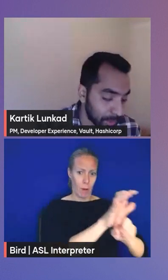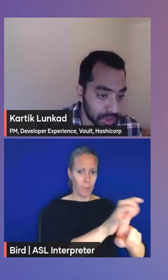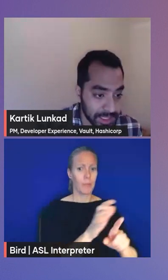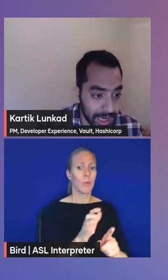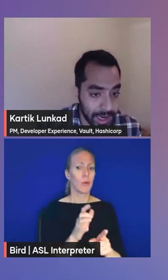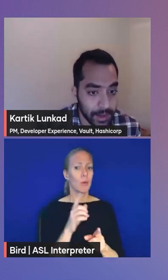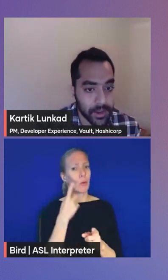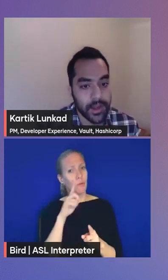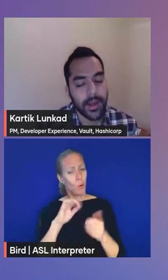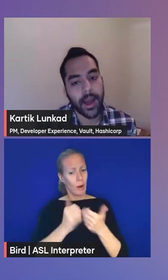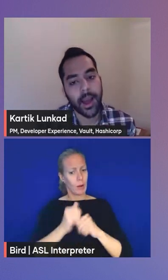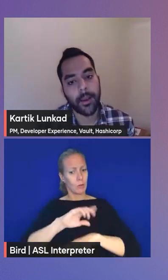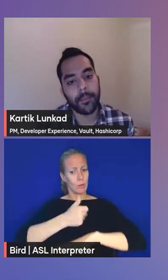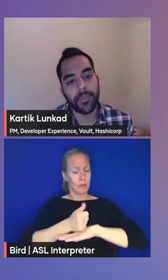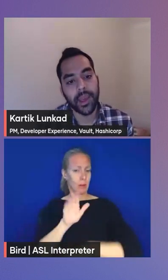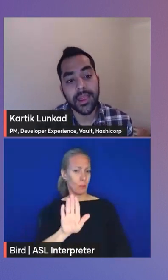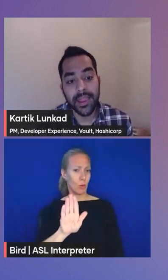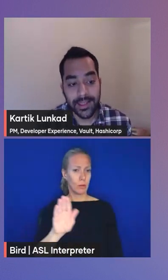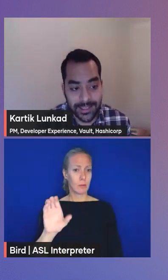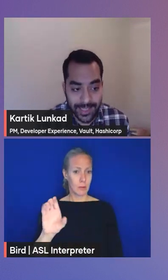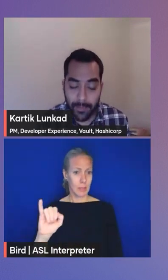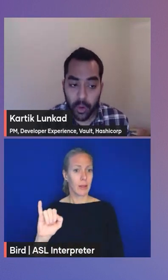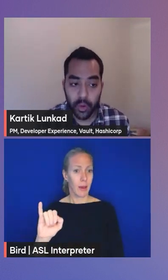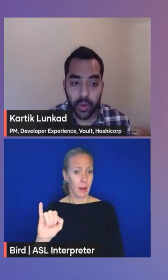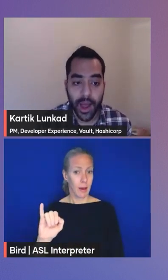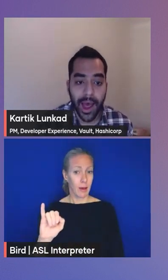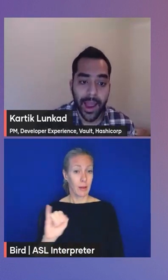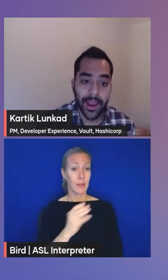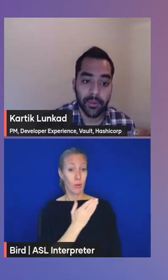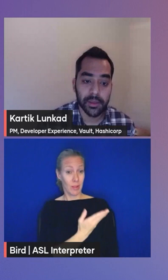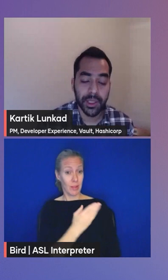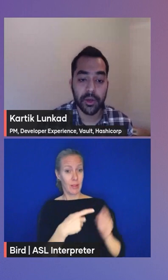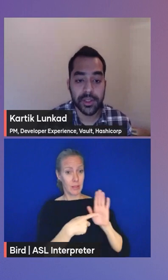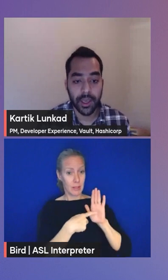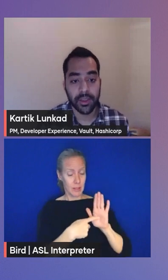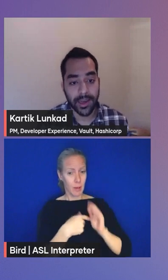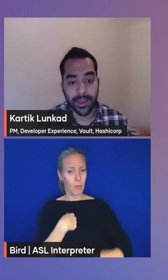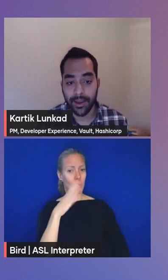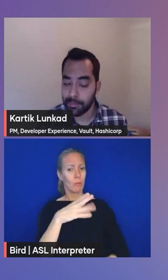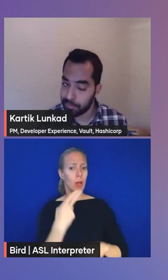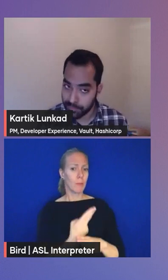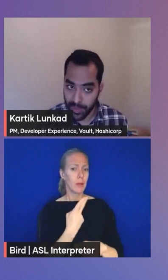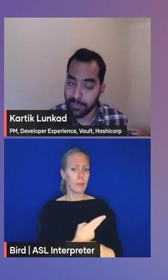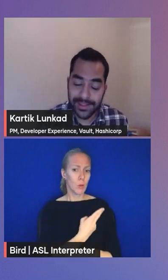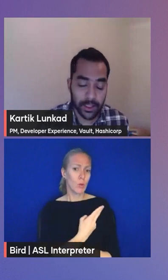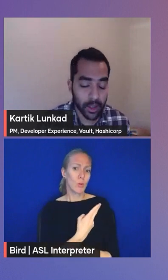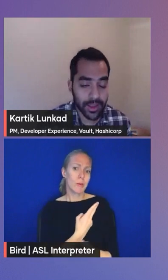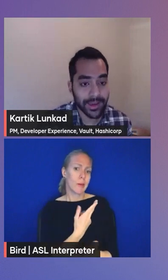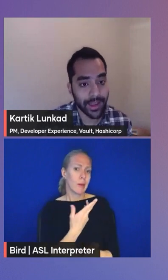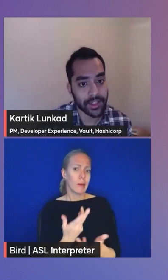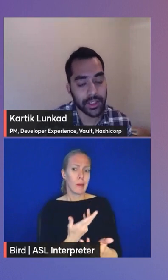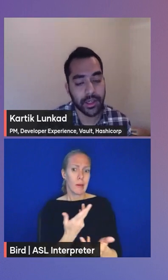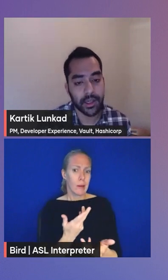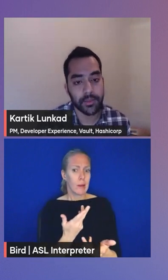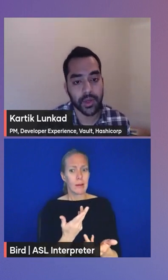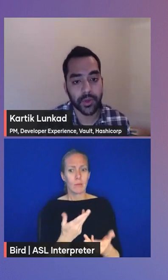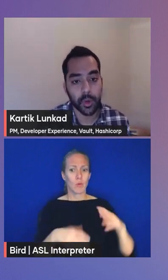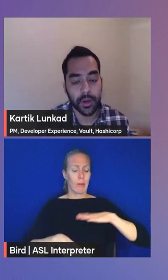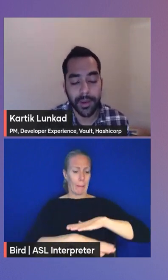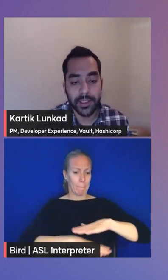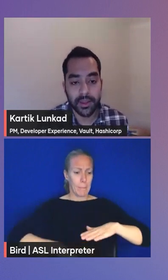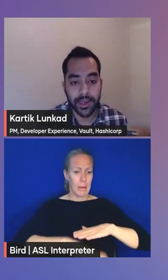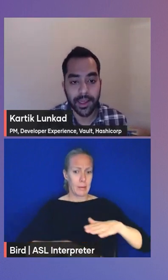set up your CI. In this demo, I will be using basic authentication in terms